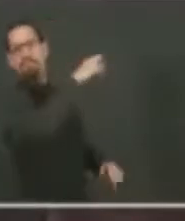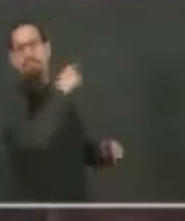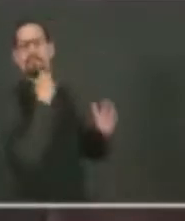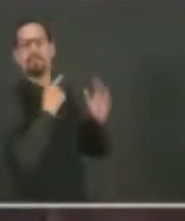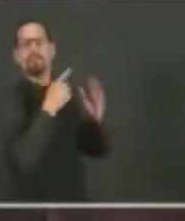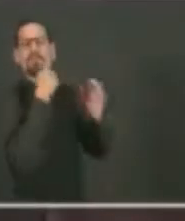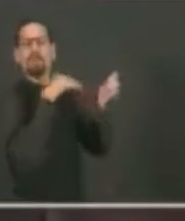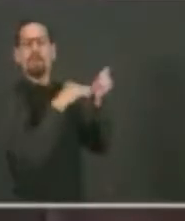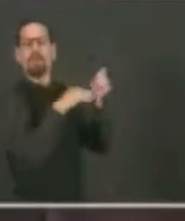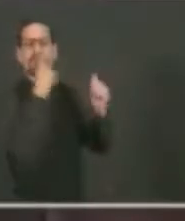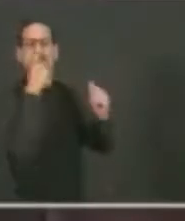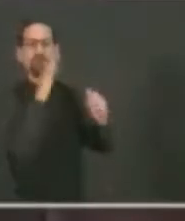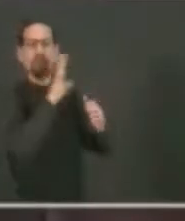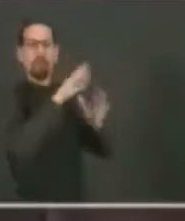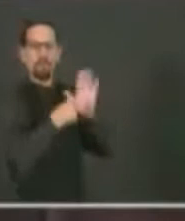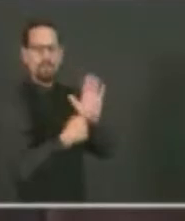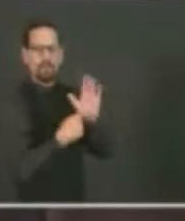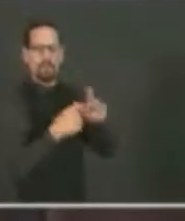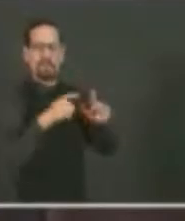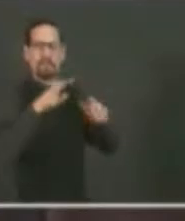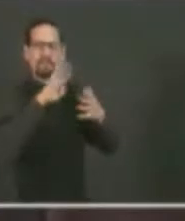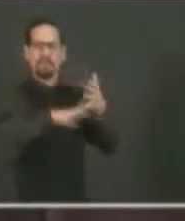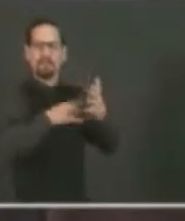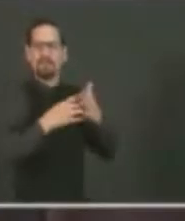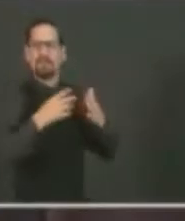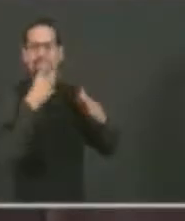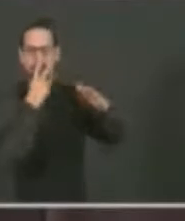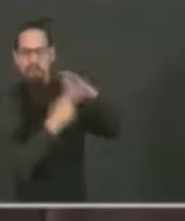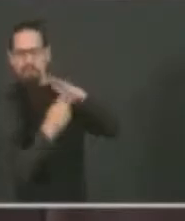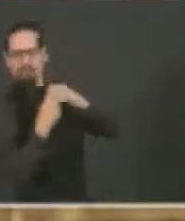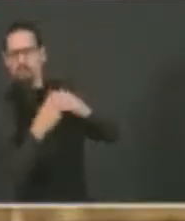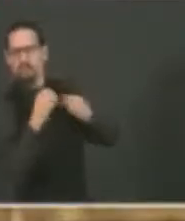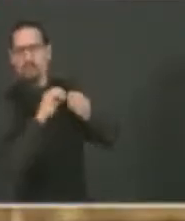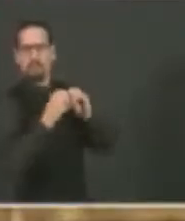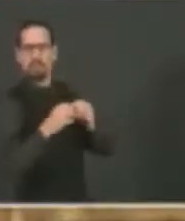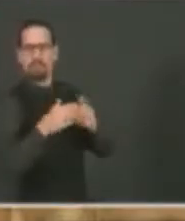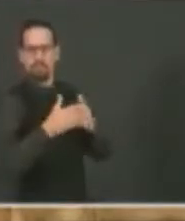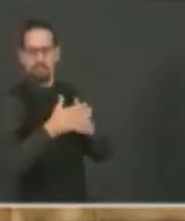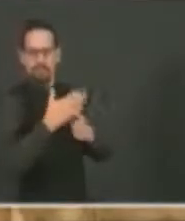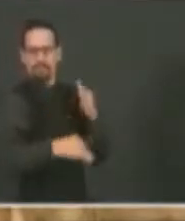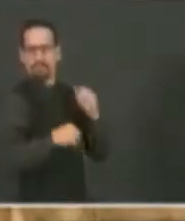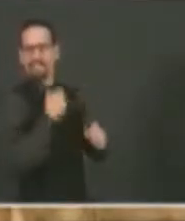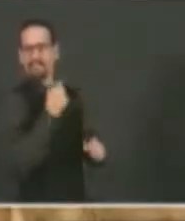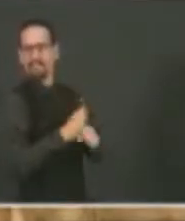for illnesses or deaths between now and the end of the year? And